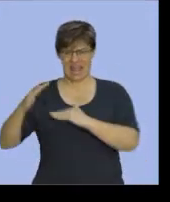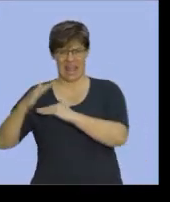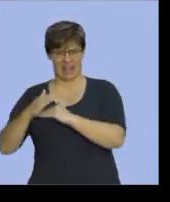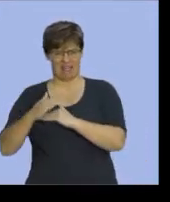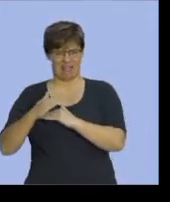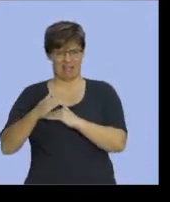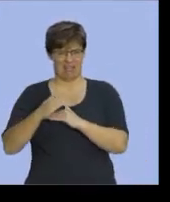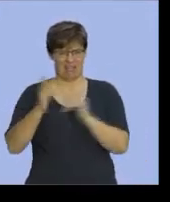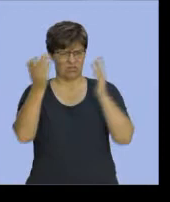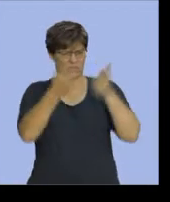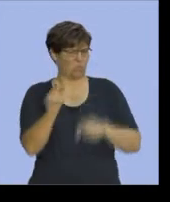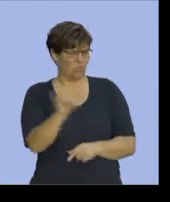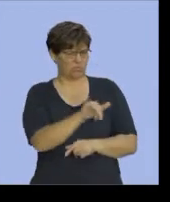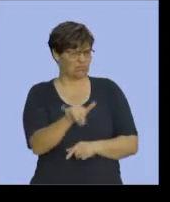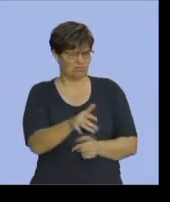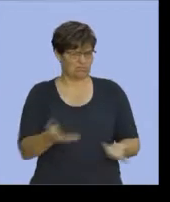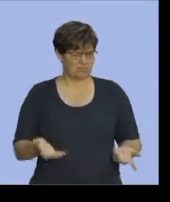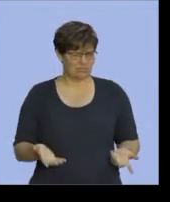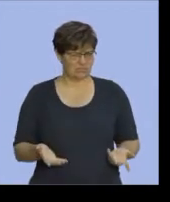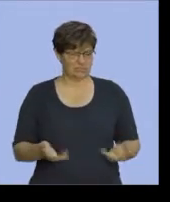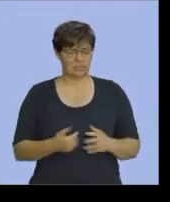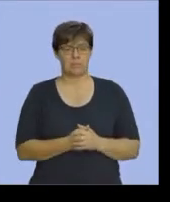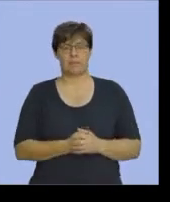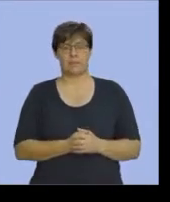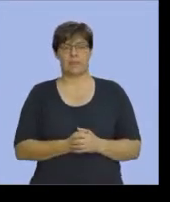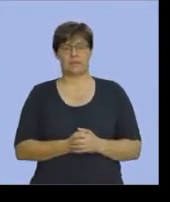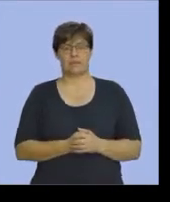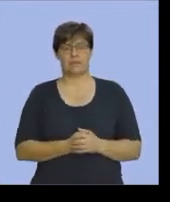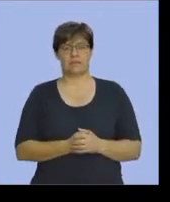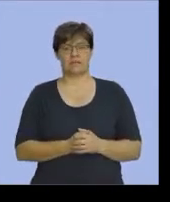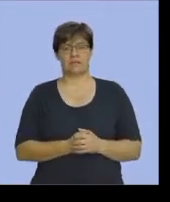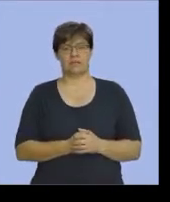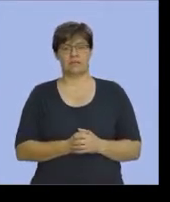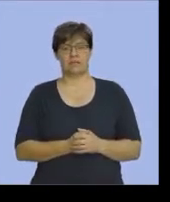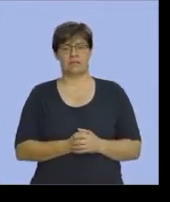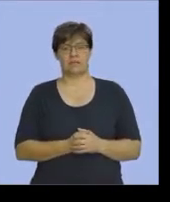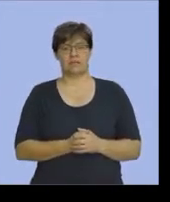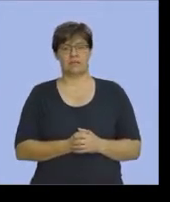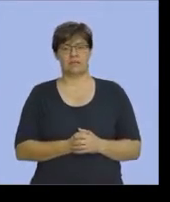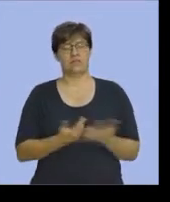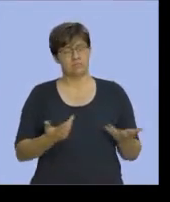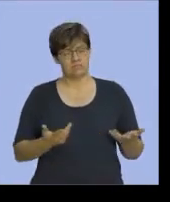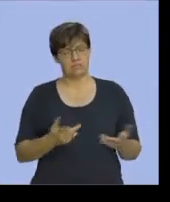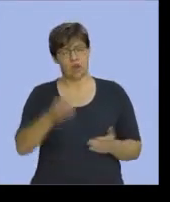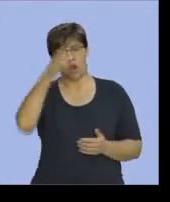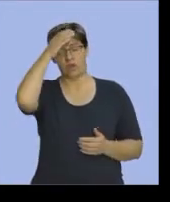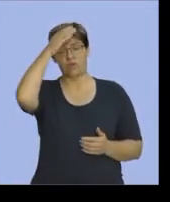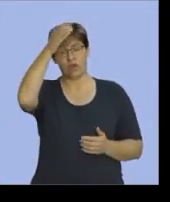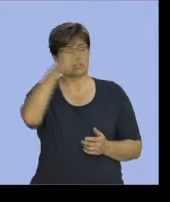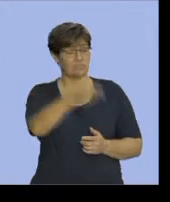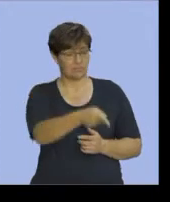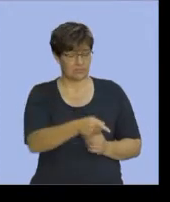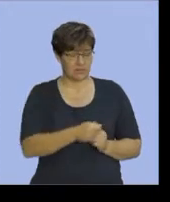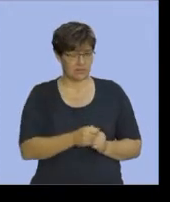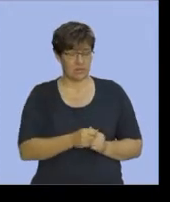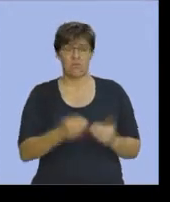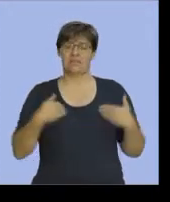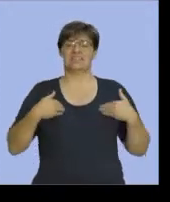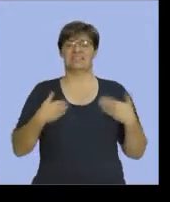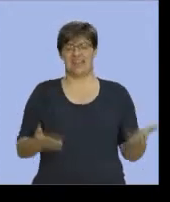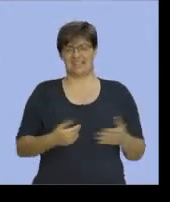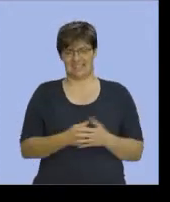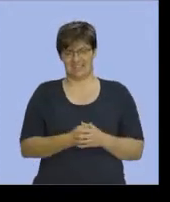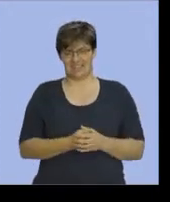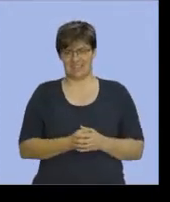angles of a shape? So that's what we are looking at as well. Now, our concept map, which is always what we start